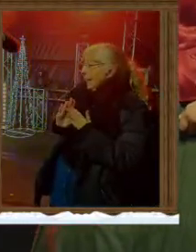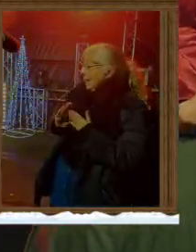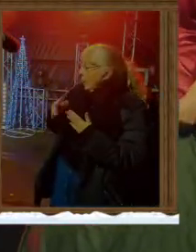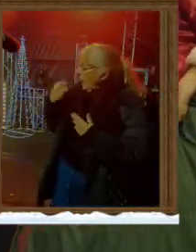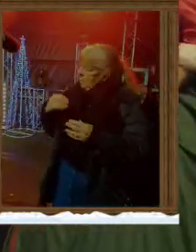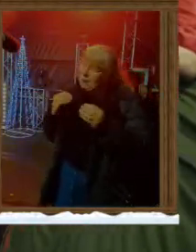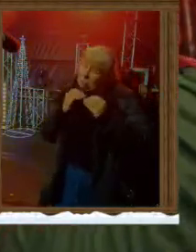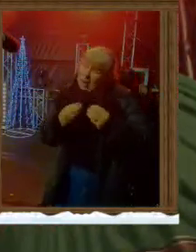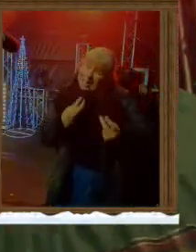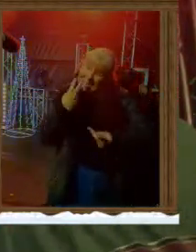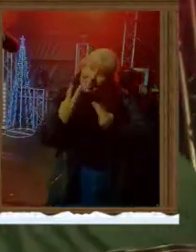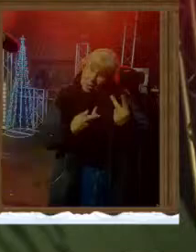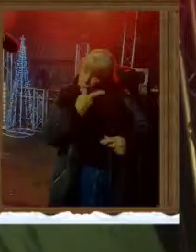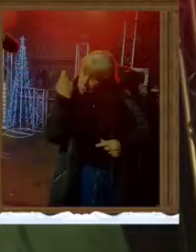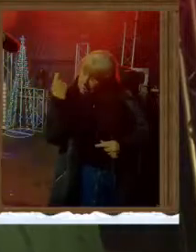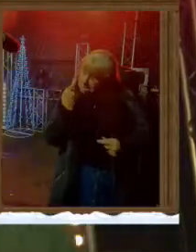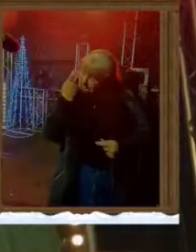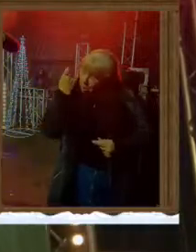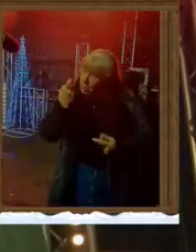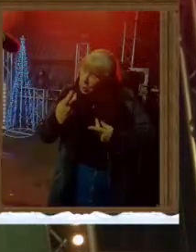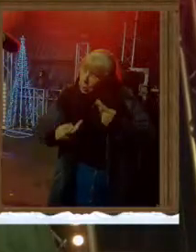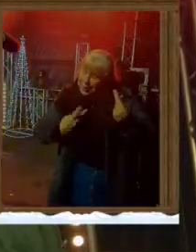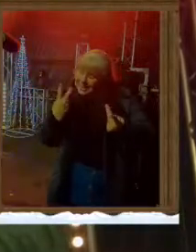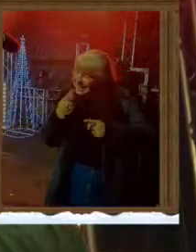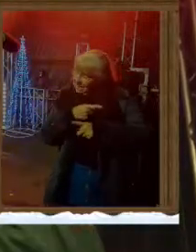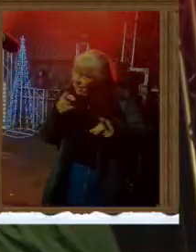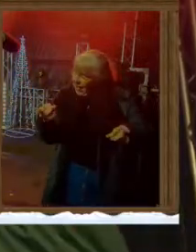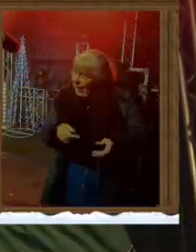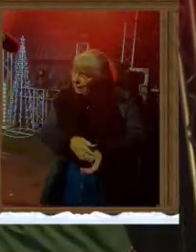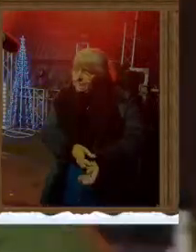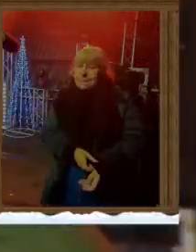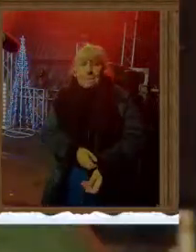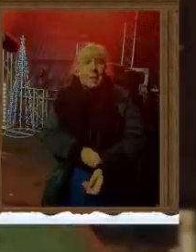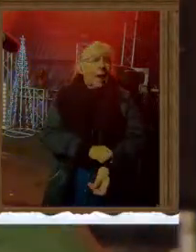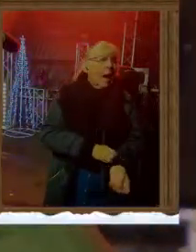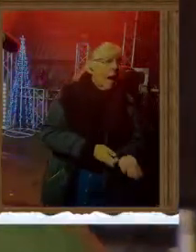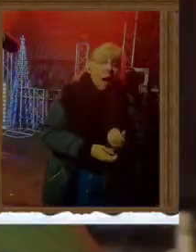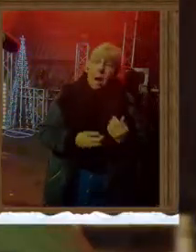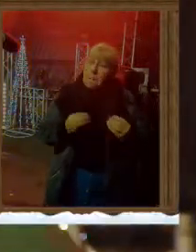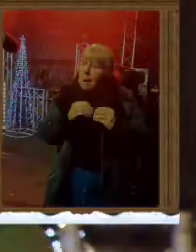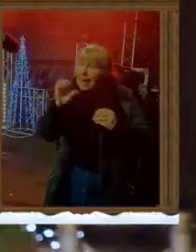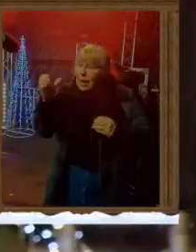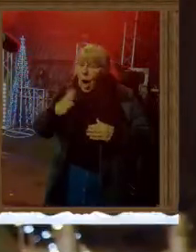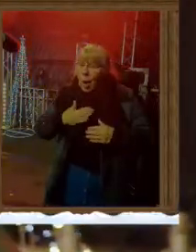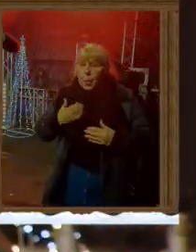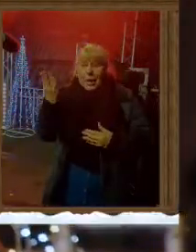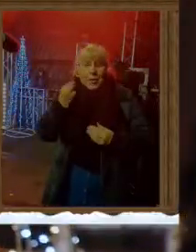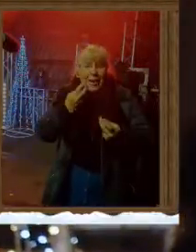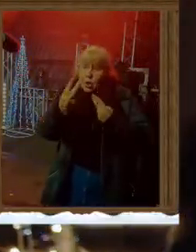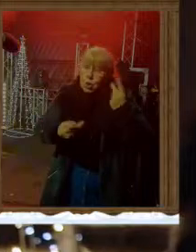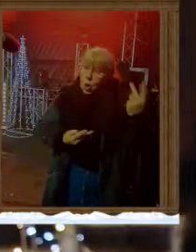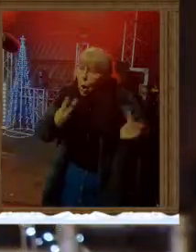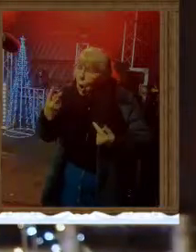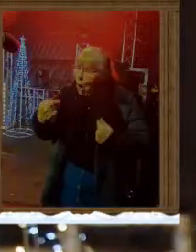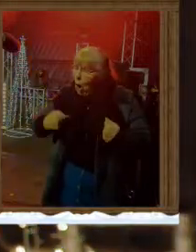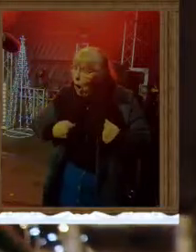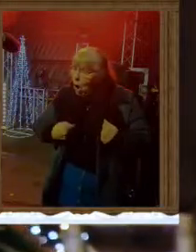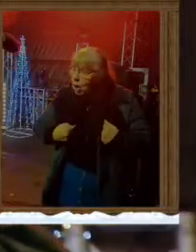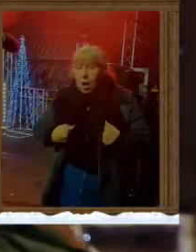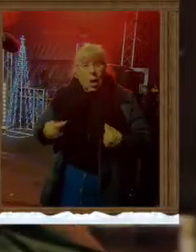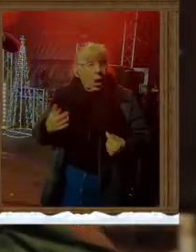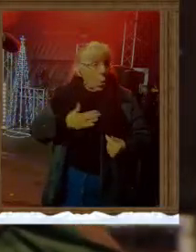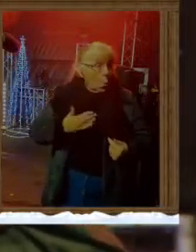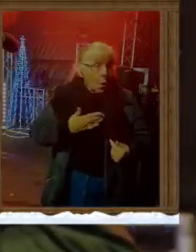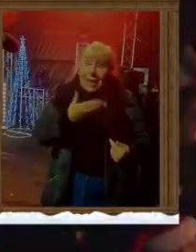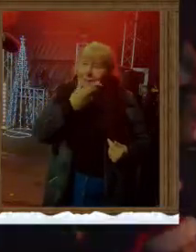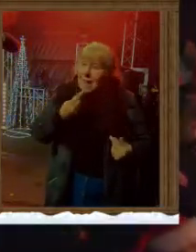practicing that song. Do you think we could sing it for the people of Ballyclare? Would Ballyclare like to hear us sing another song? Like Santa to sing